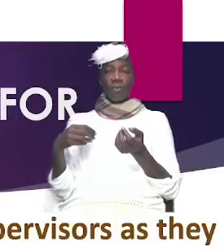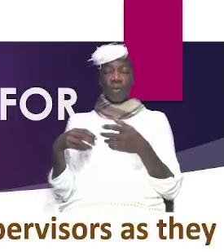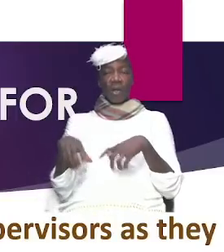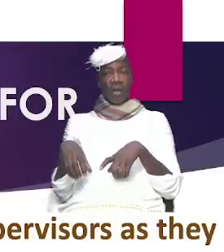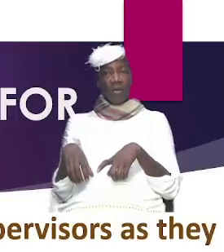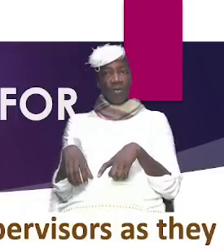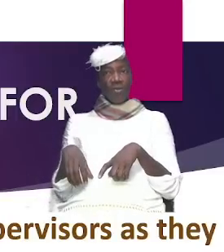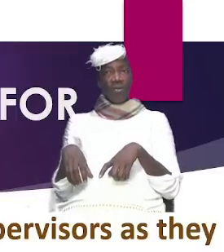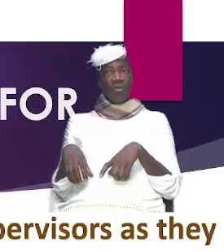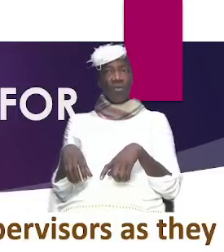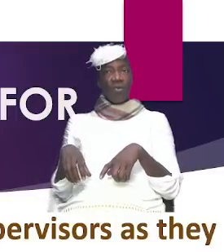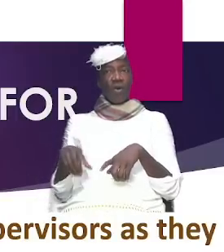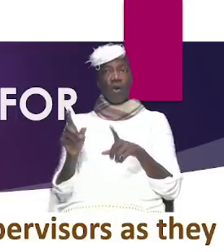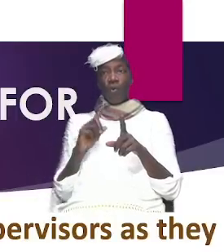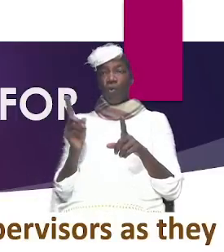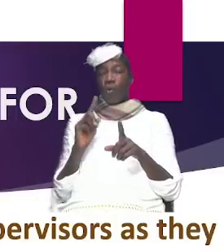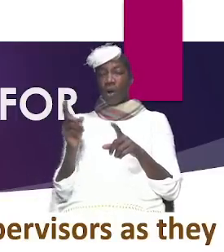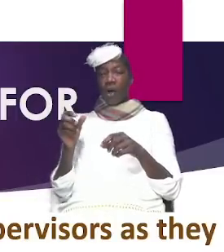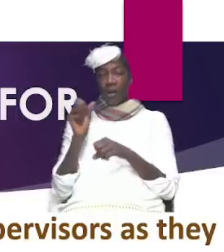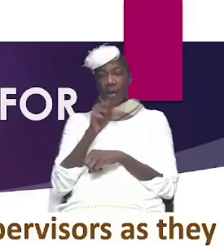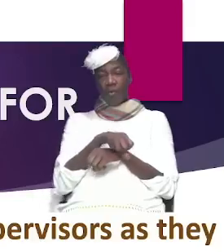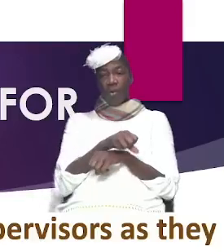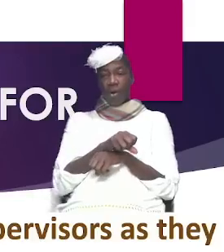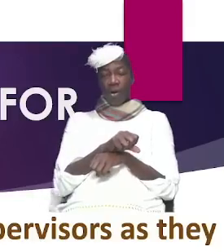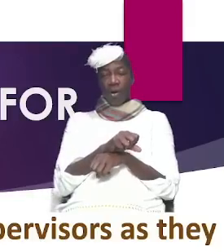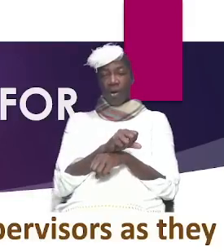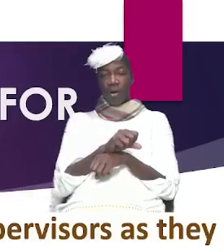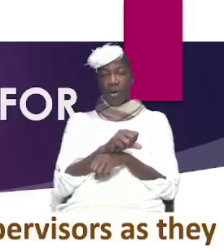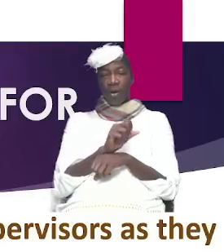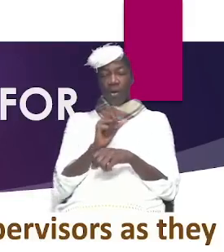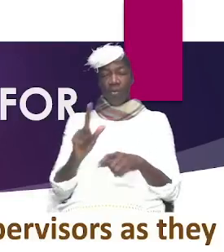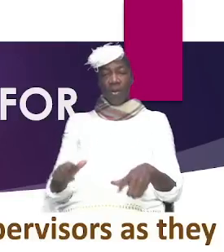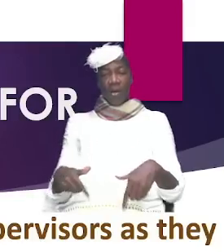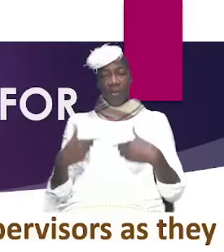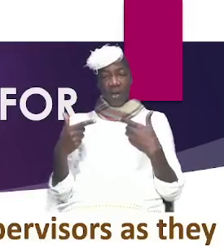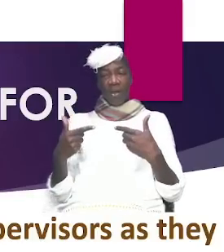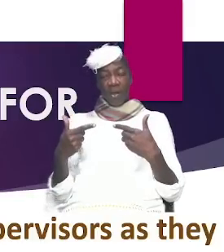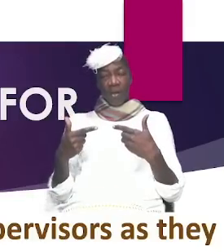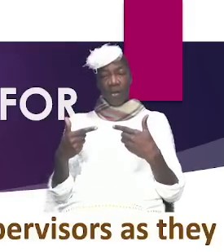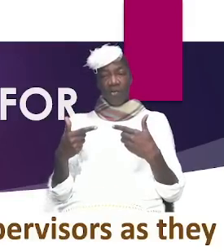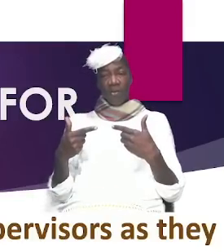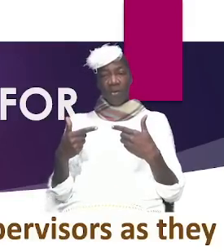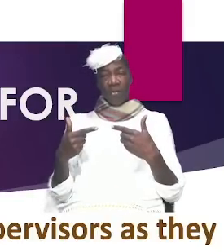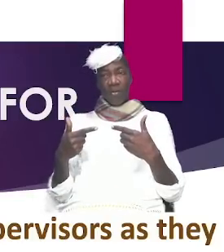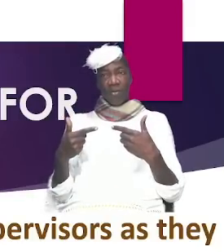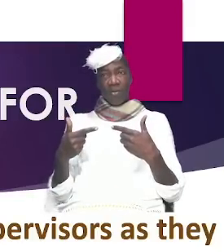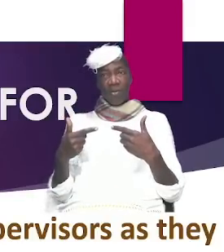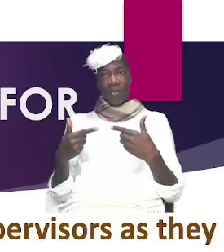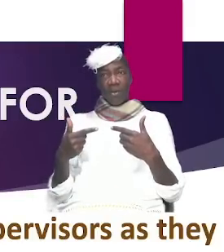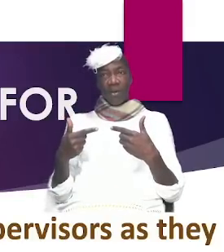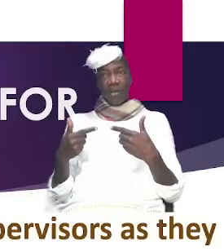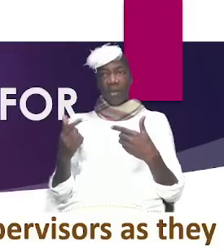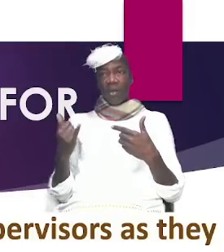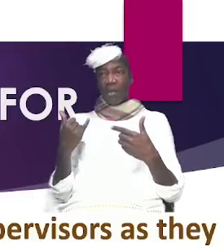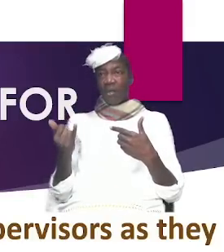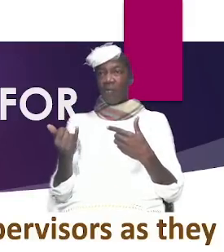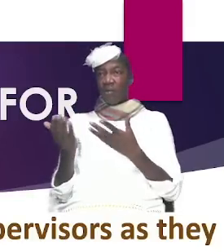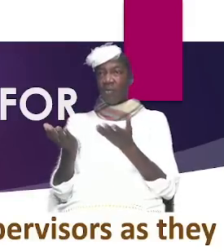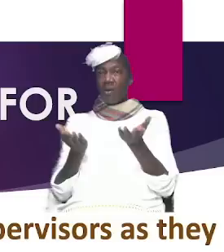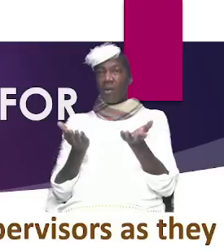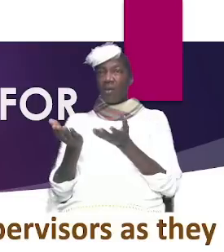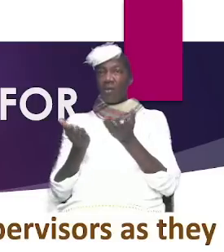them, where they worked or where they had their livelihood, that they should serve them as if they were